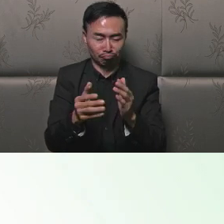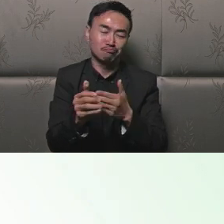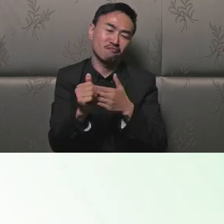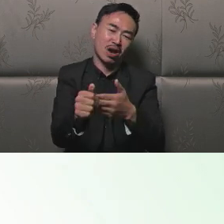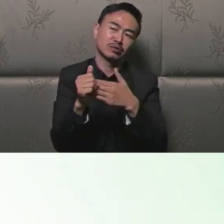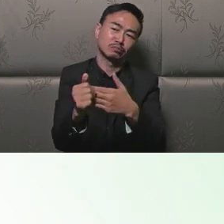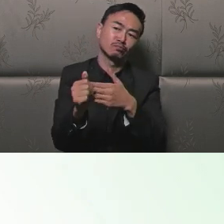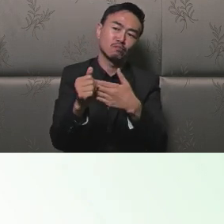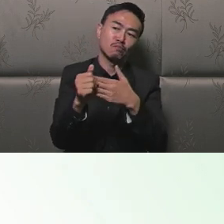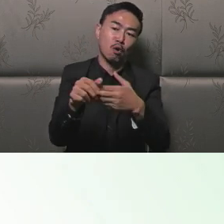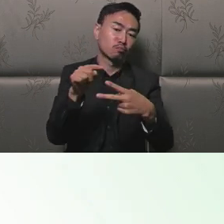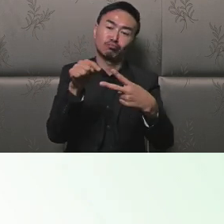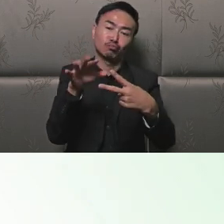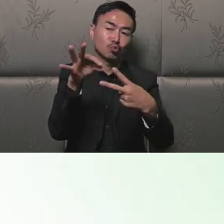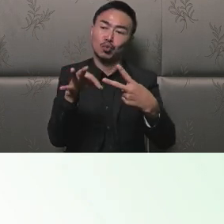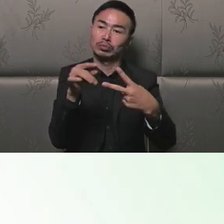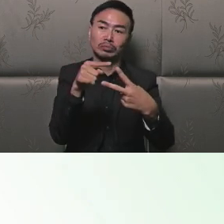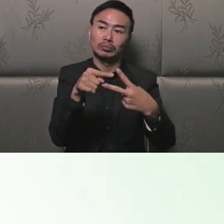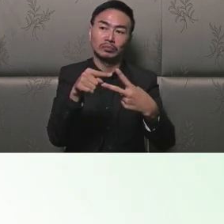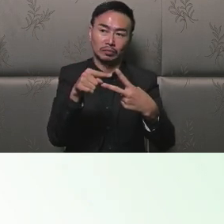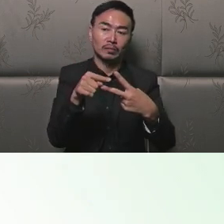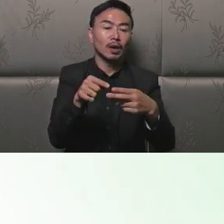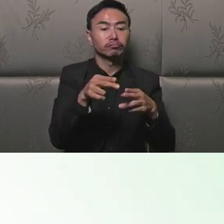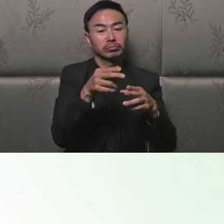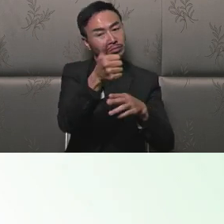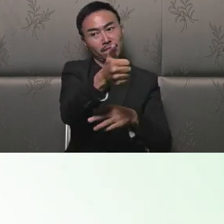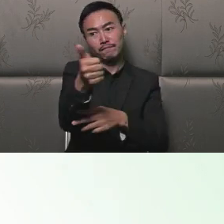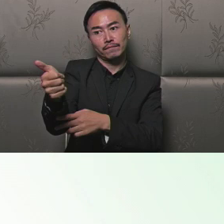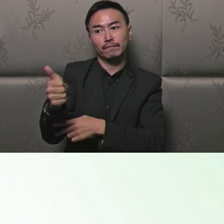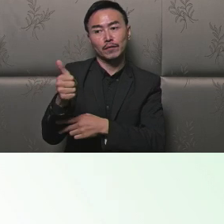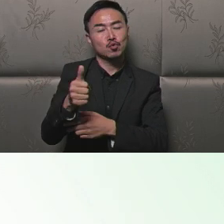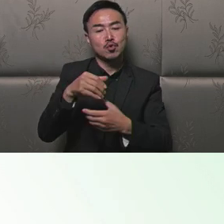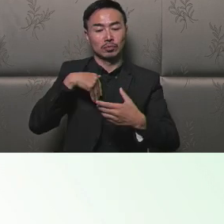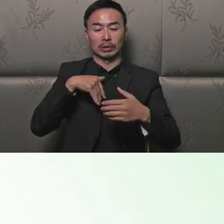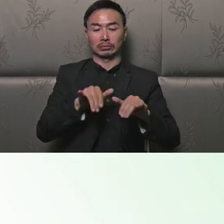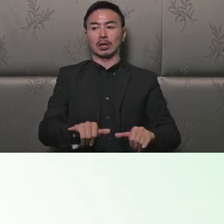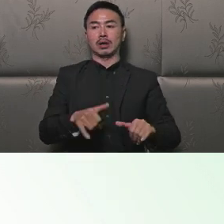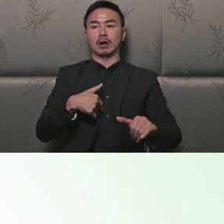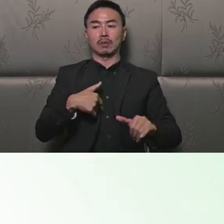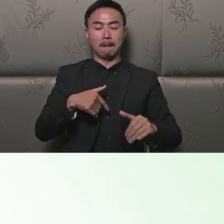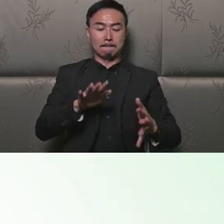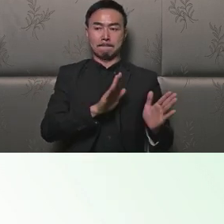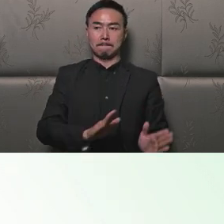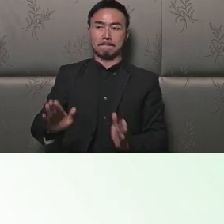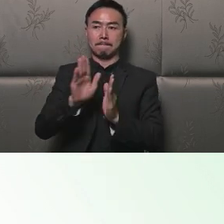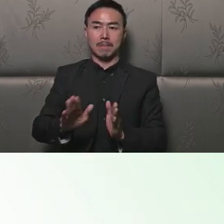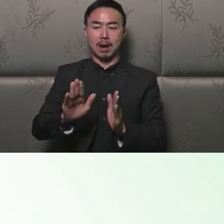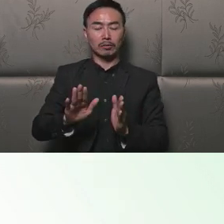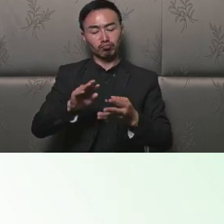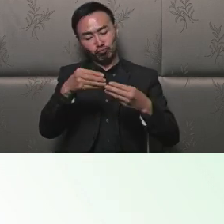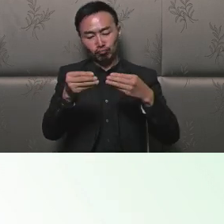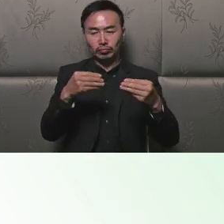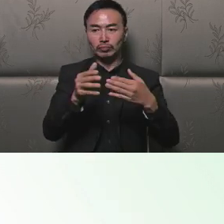on your own at your own pace, especially the BDS. And by promoting these